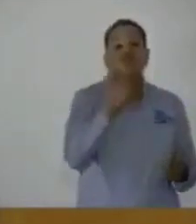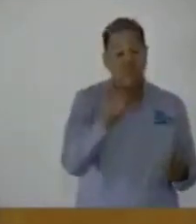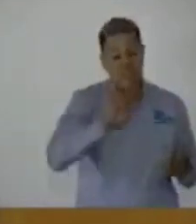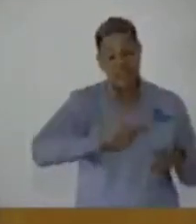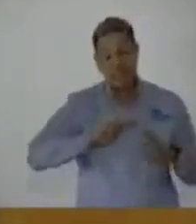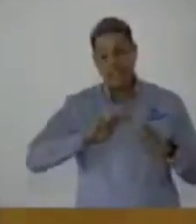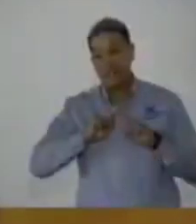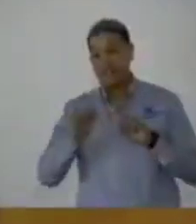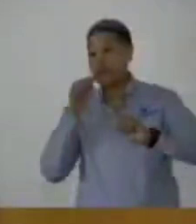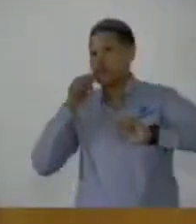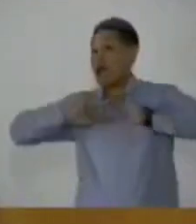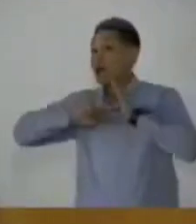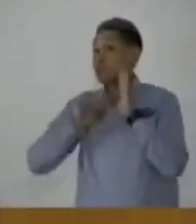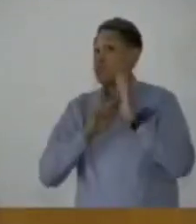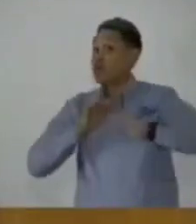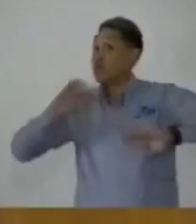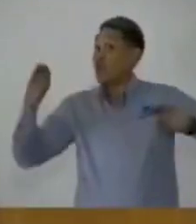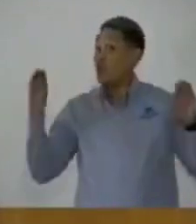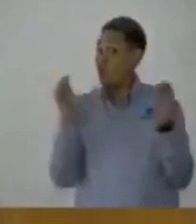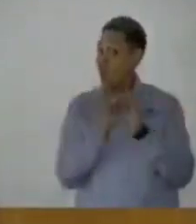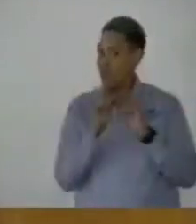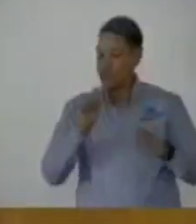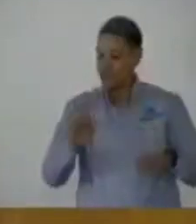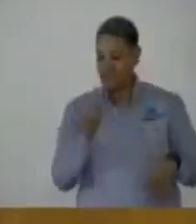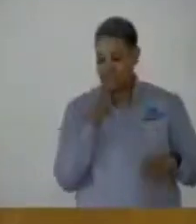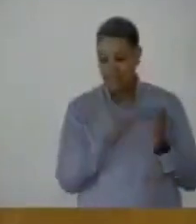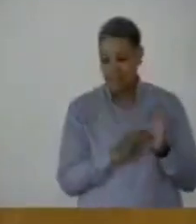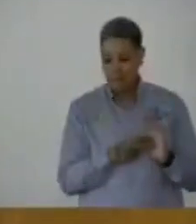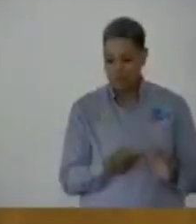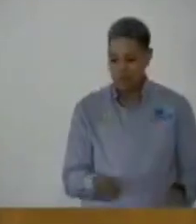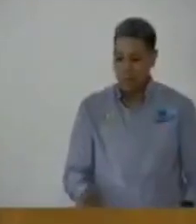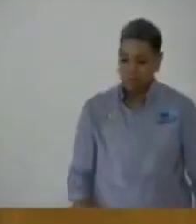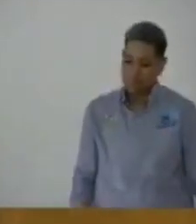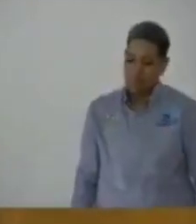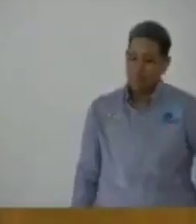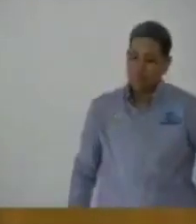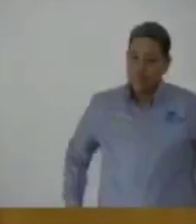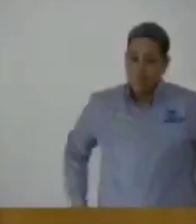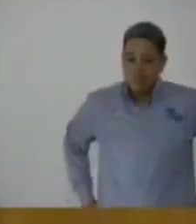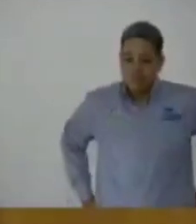mean no more taxes. And wait,